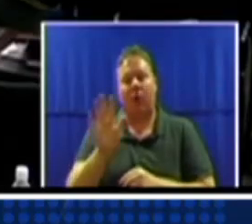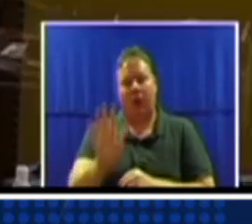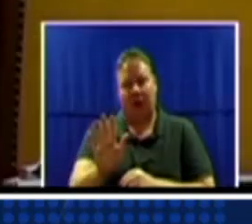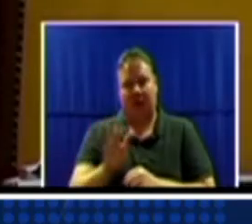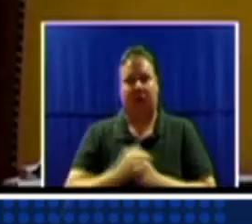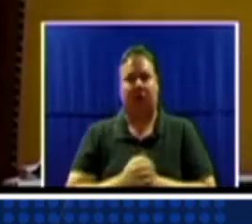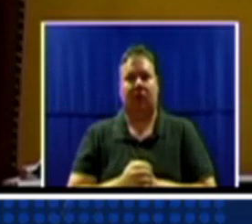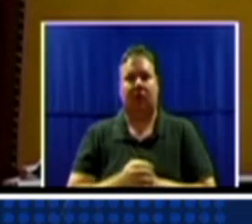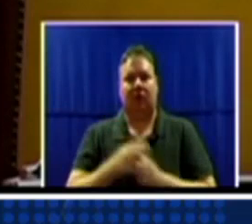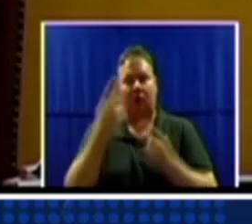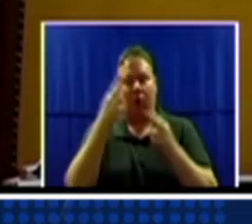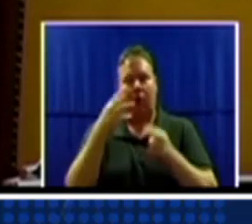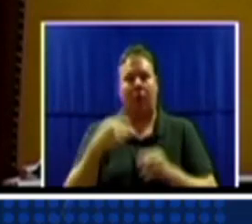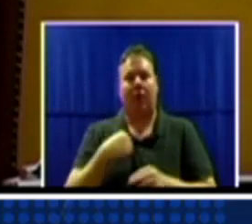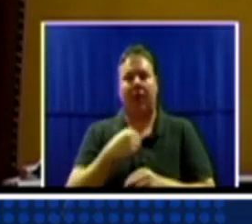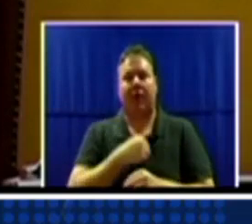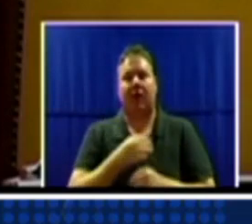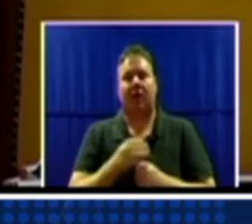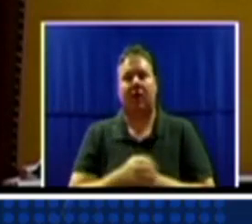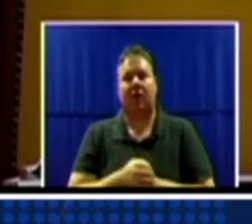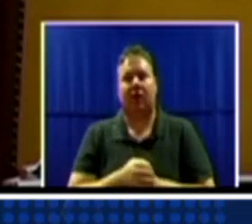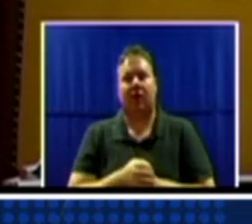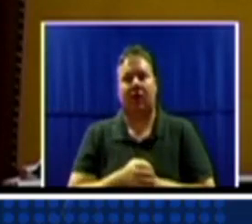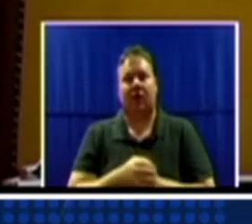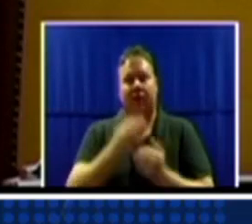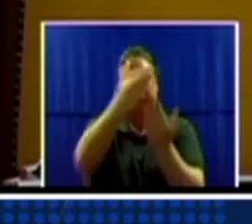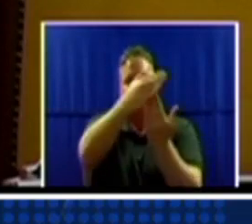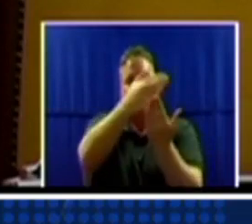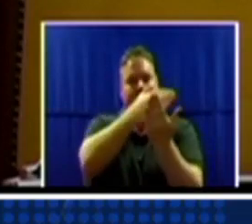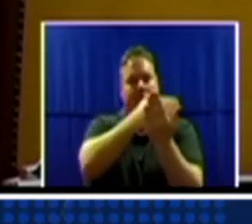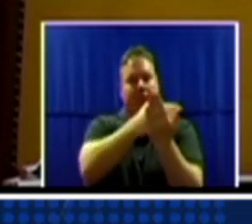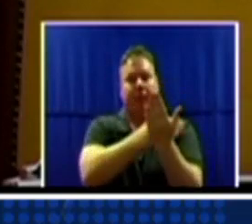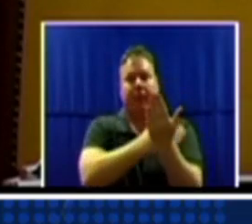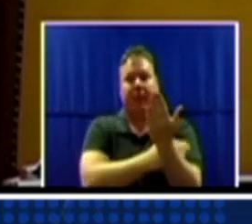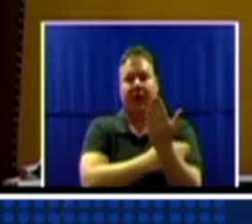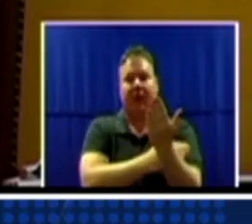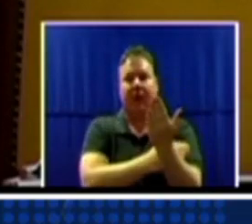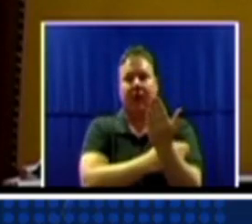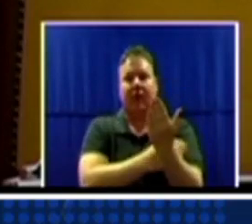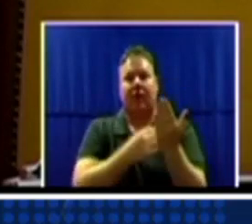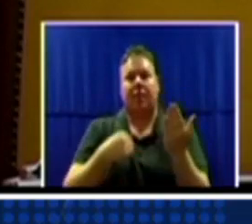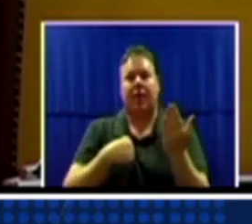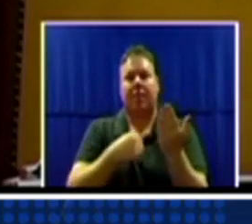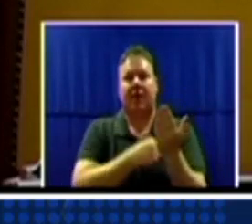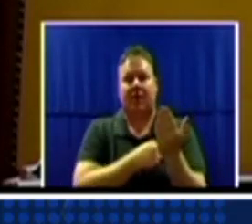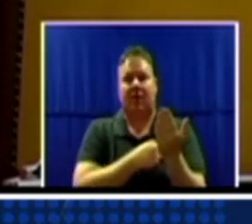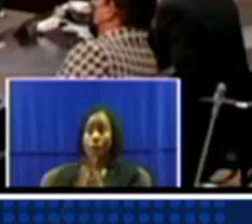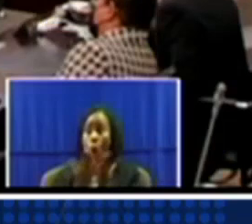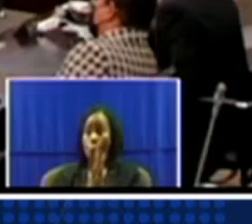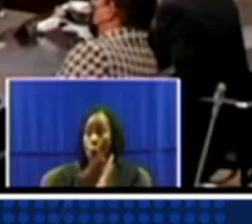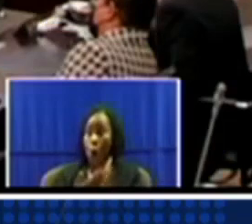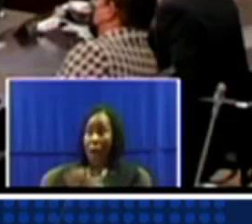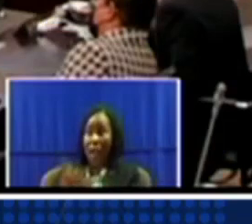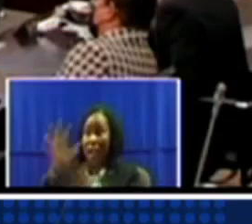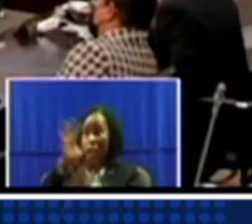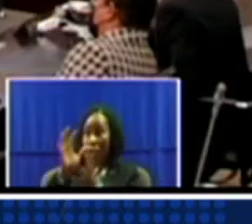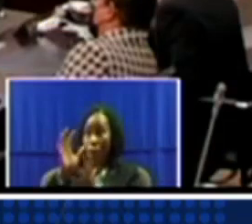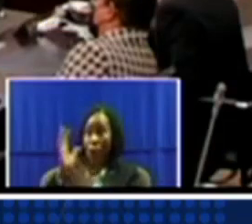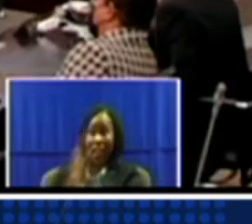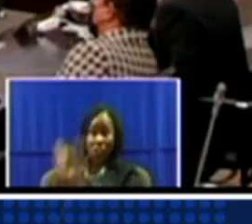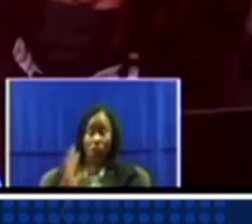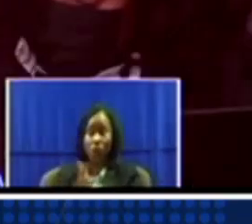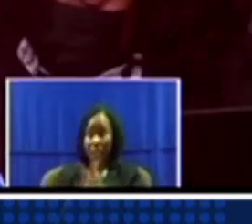and whether there is evidence that he had as basically is in breach of